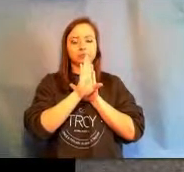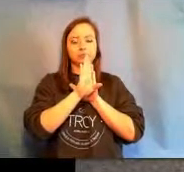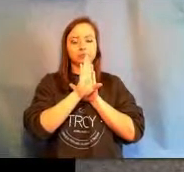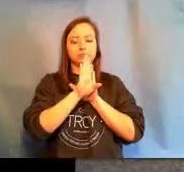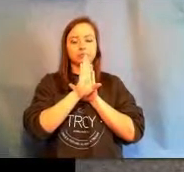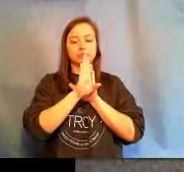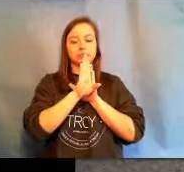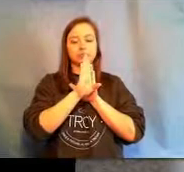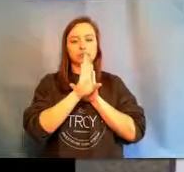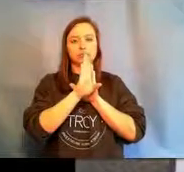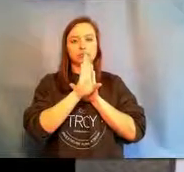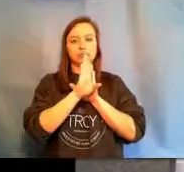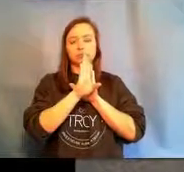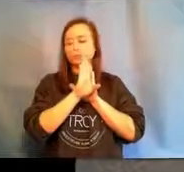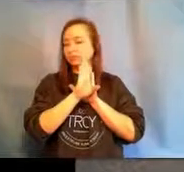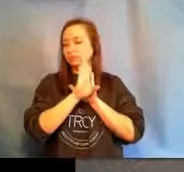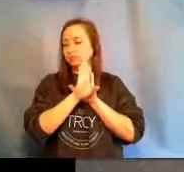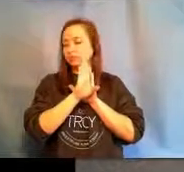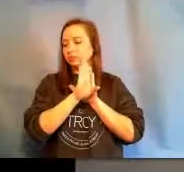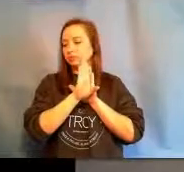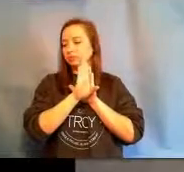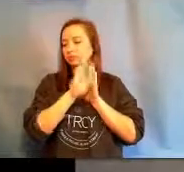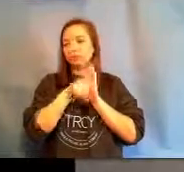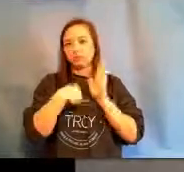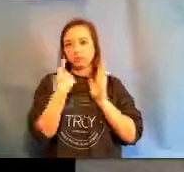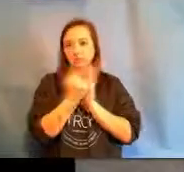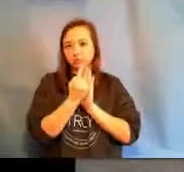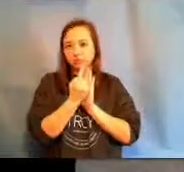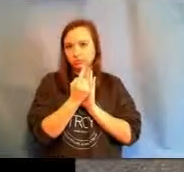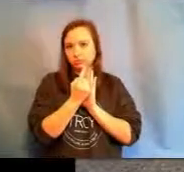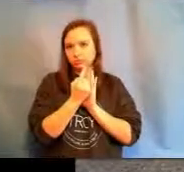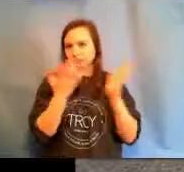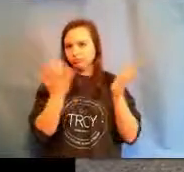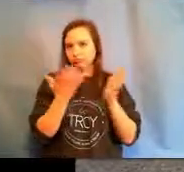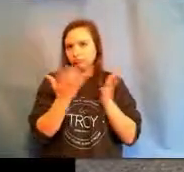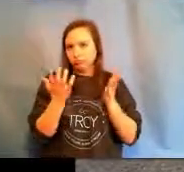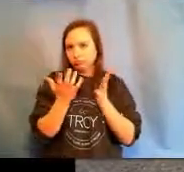12. All right, let's look at our hour. What is our hour?